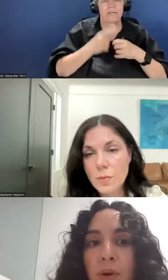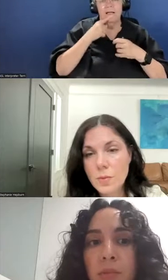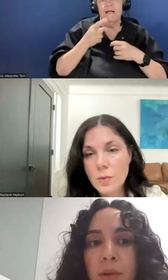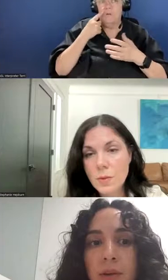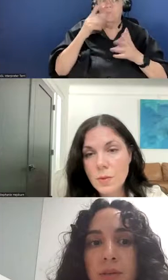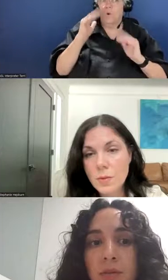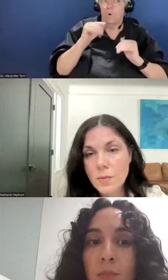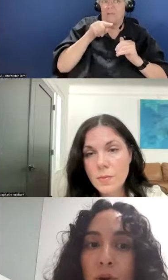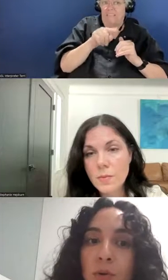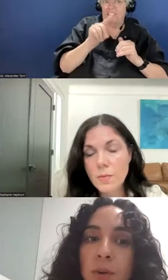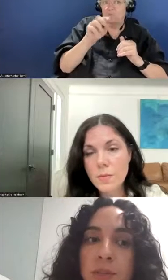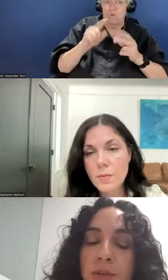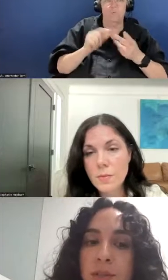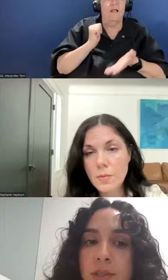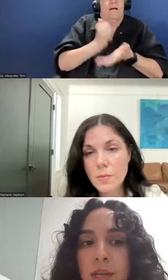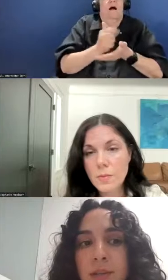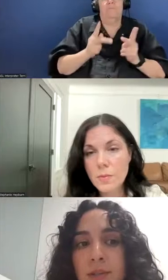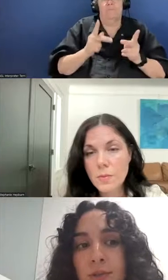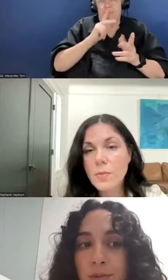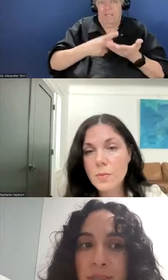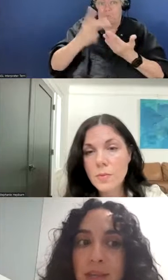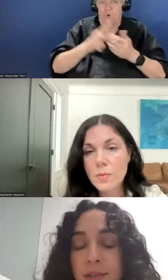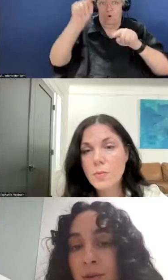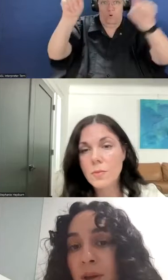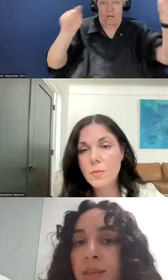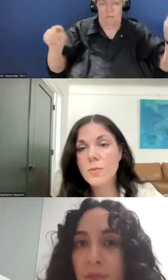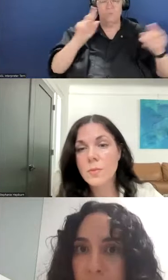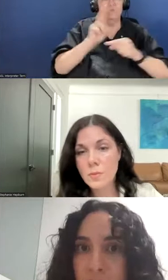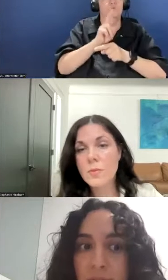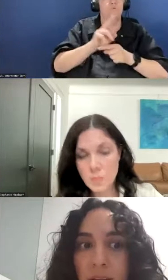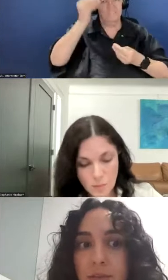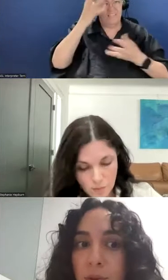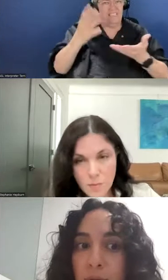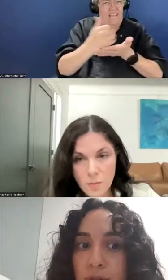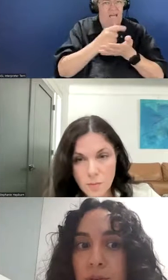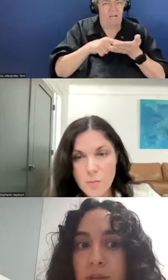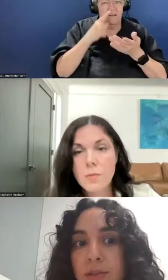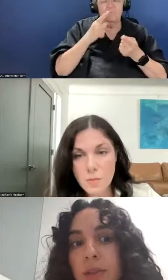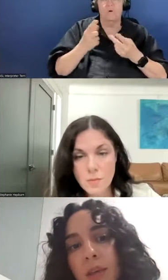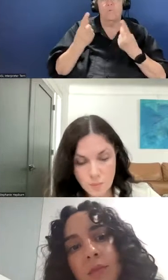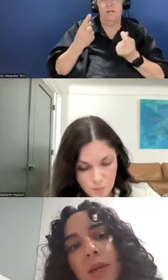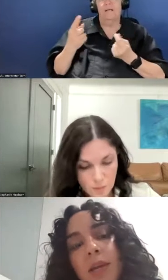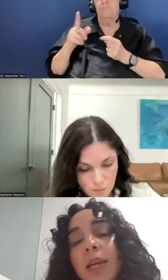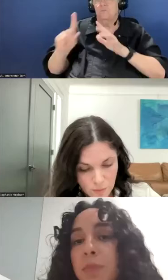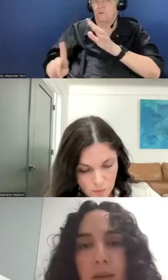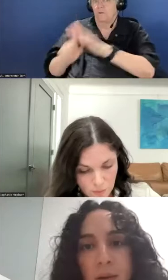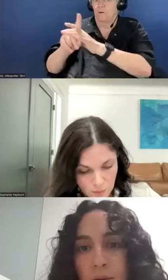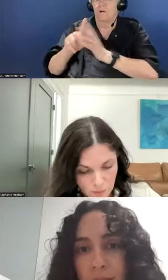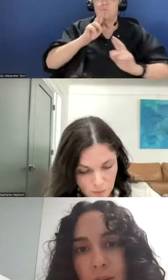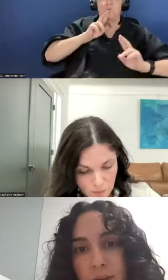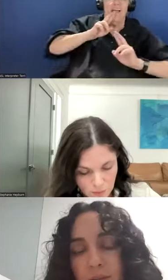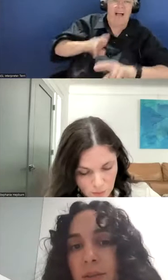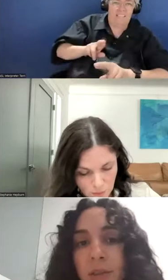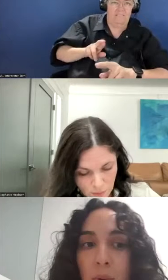help program leaders feel more equipped to use their data to do 3 things. So the first is reactive troubleshooting so that they can make immediate